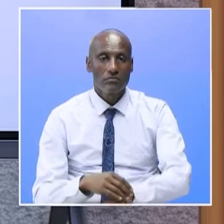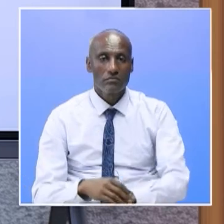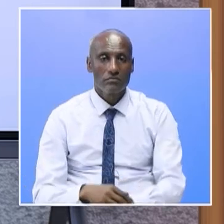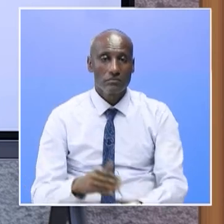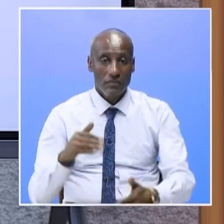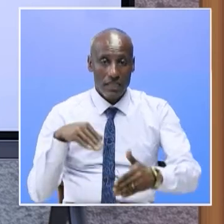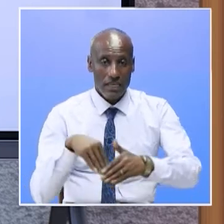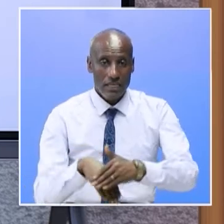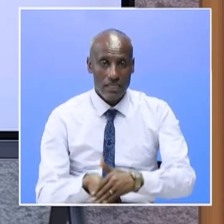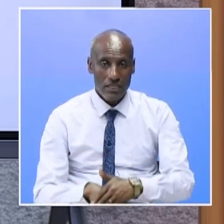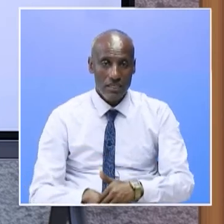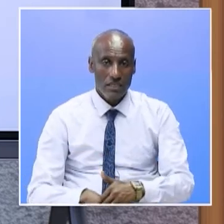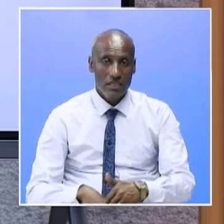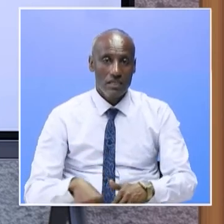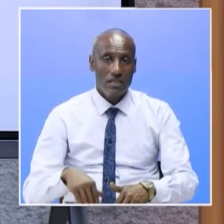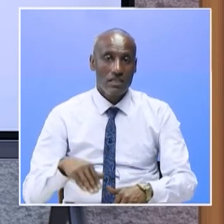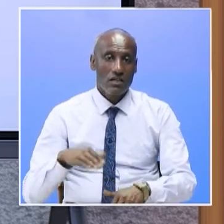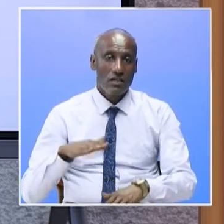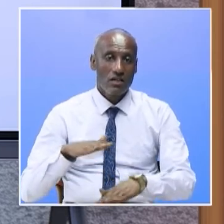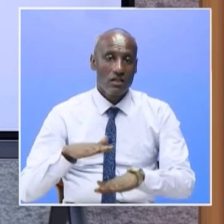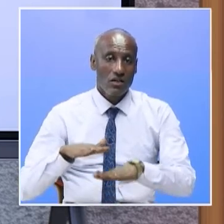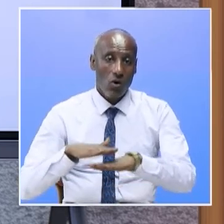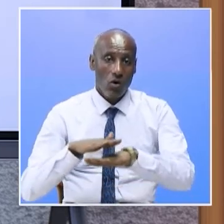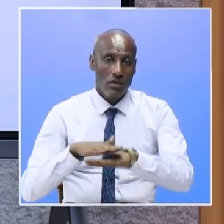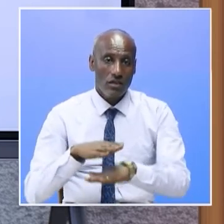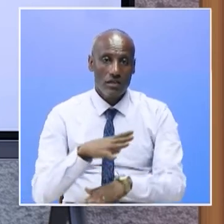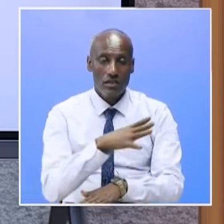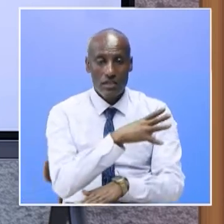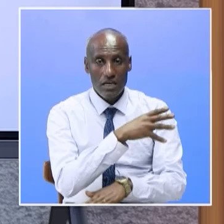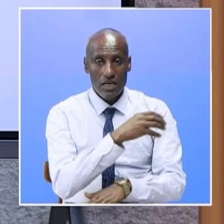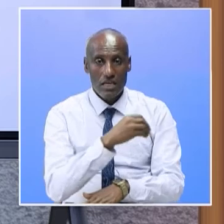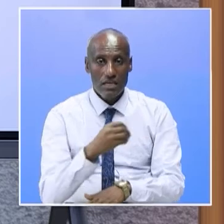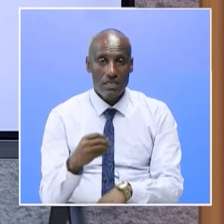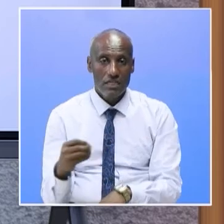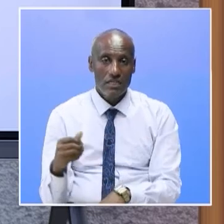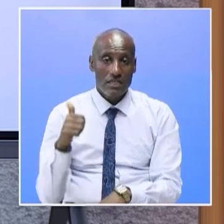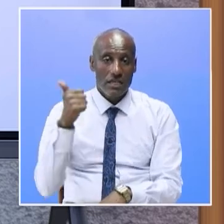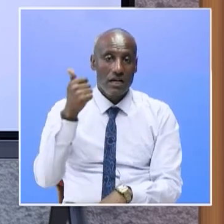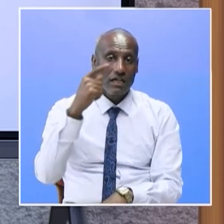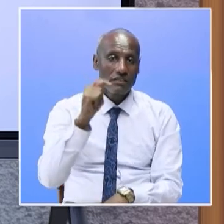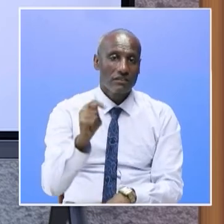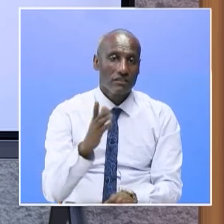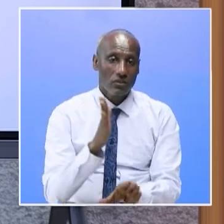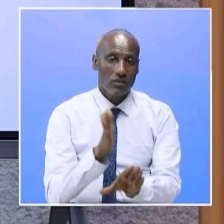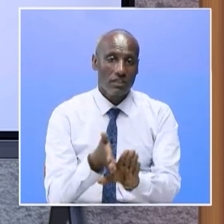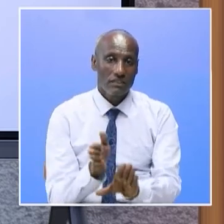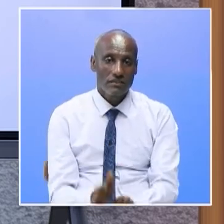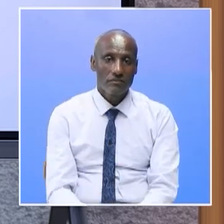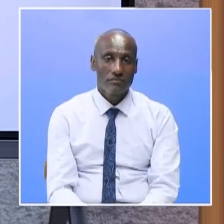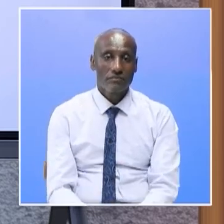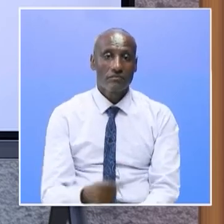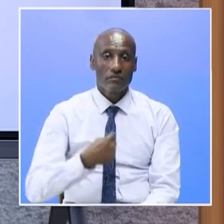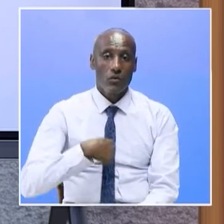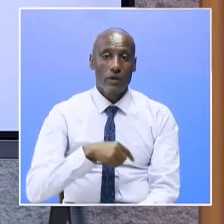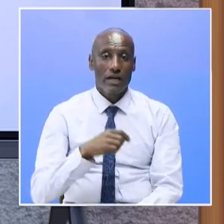In, next, on, and also at. Like we can use